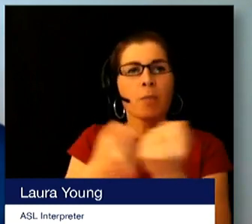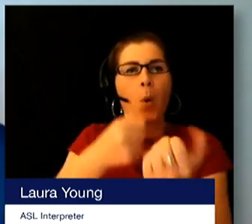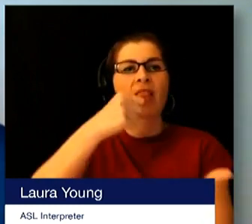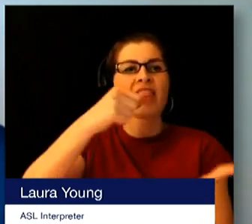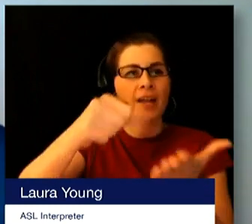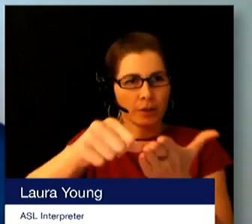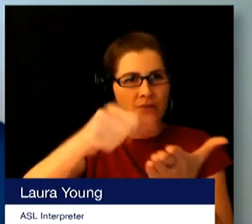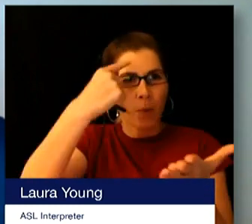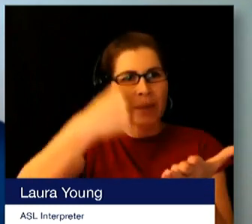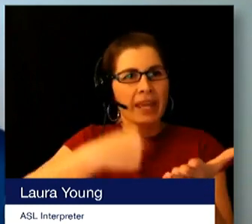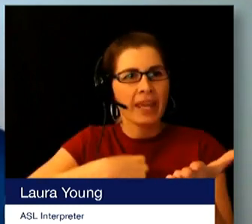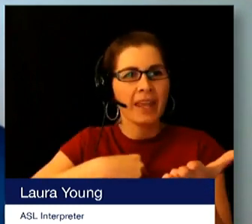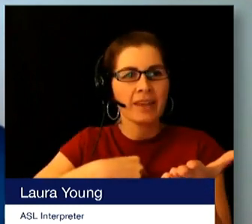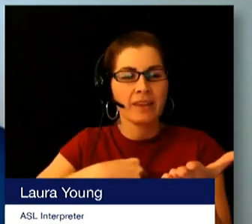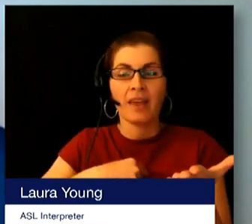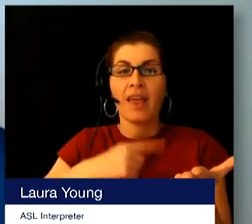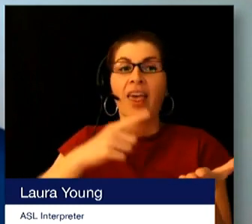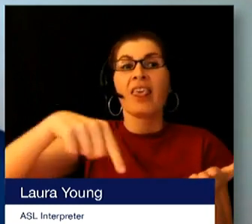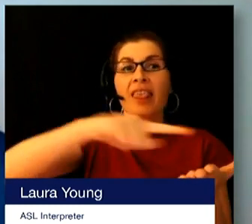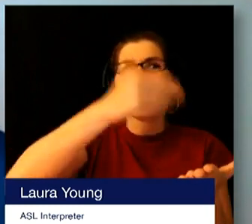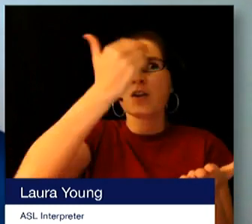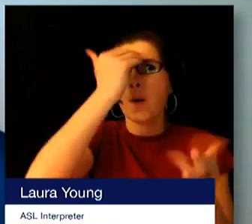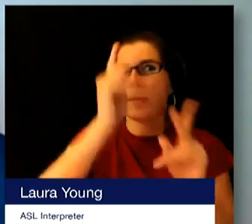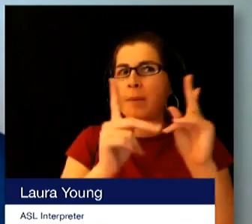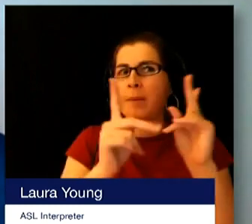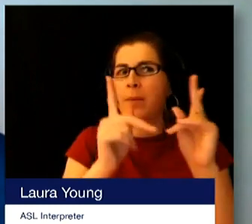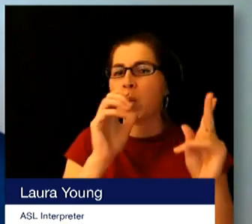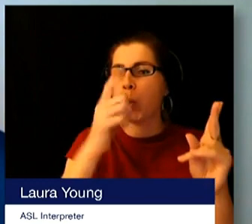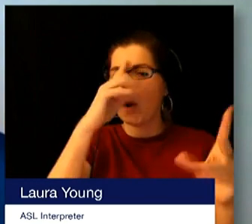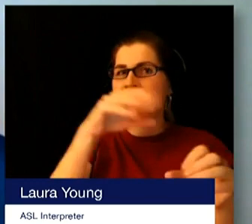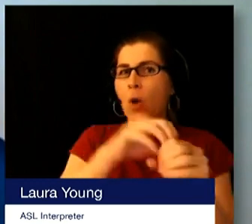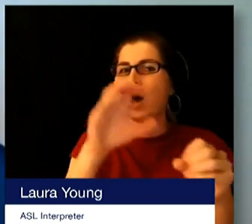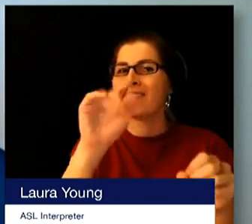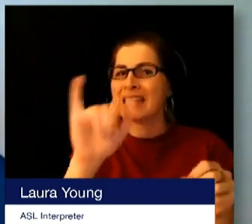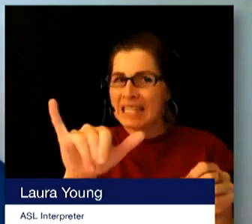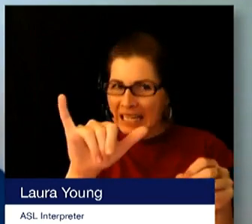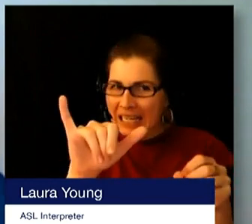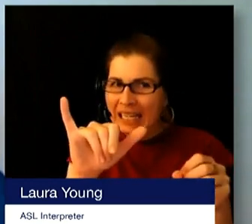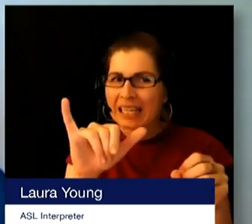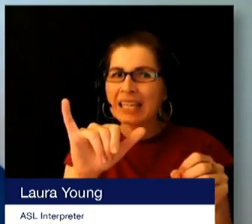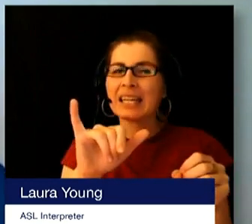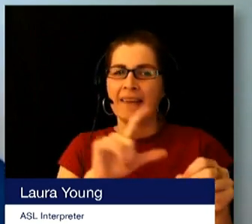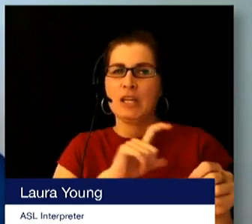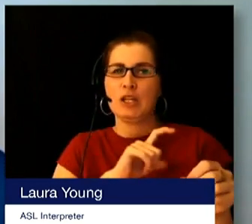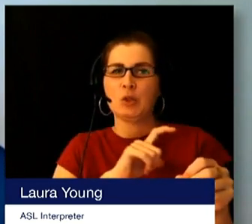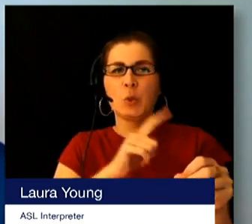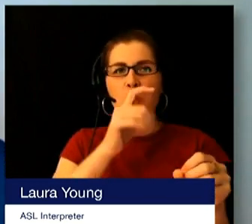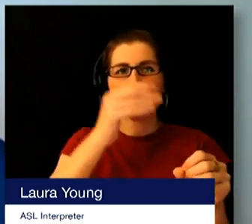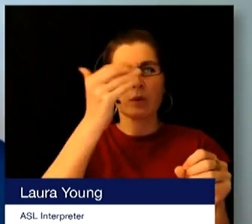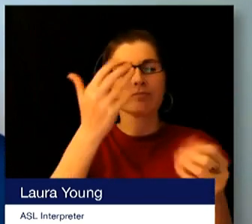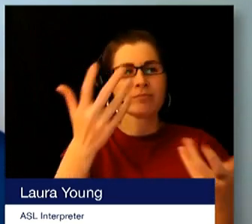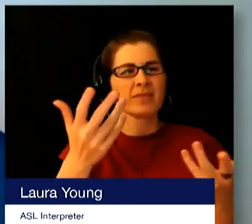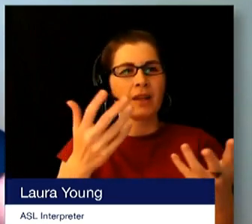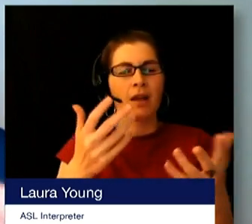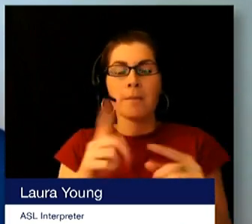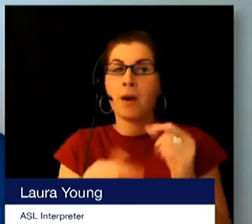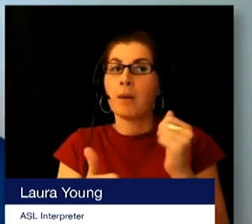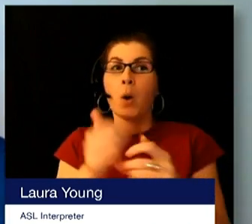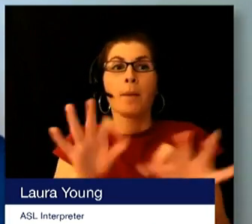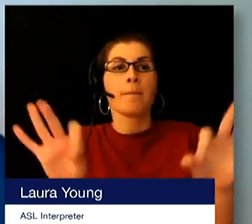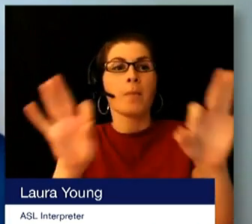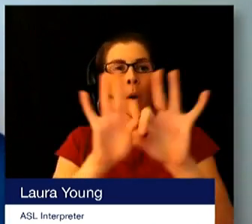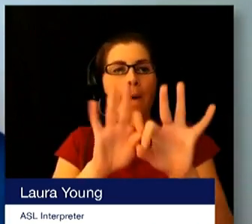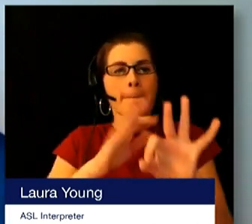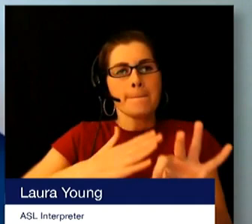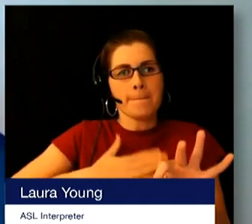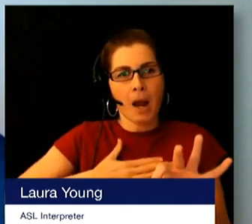people that were part of this. There were city officials who wrote letters on my behalf. But I think the most important thing that I did was I put my own